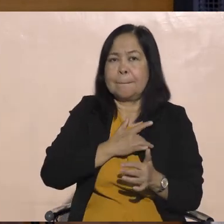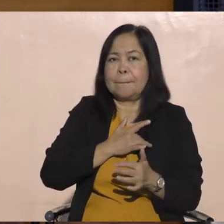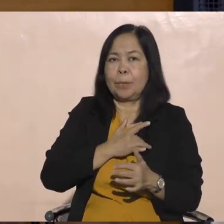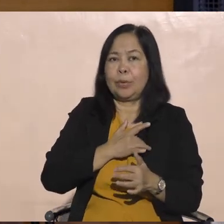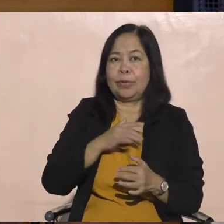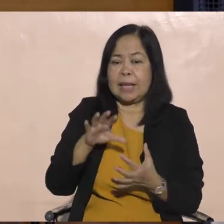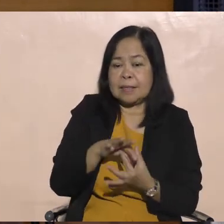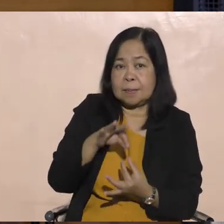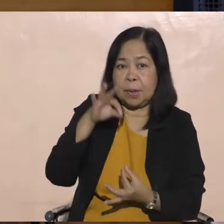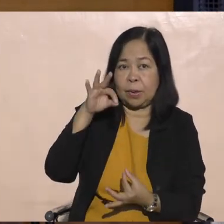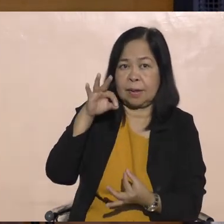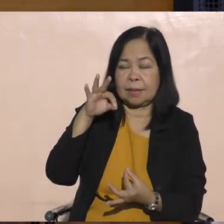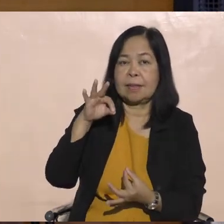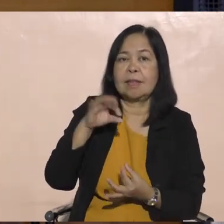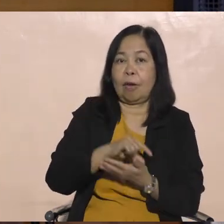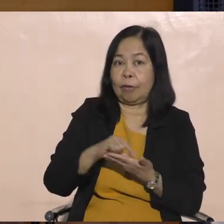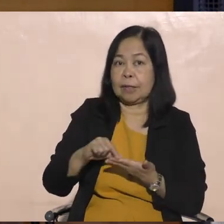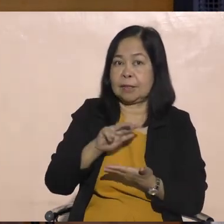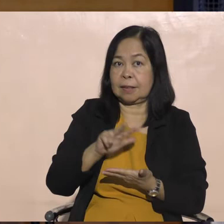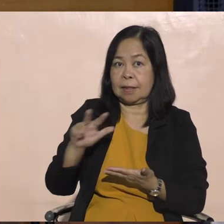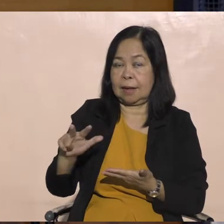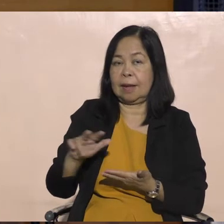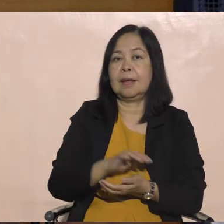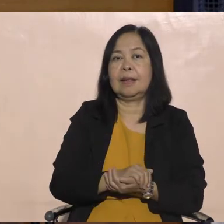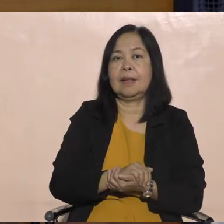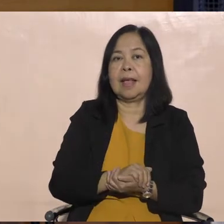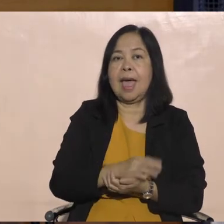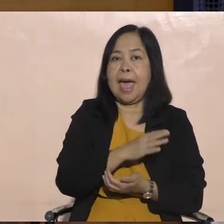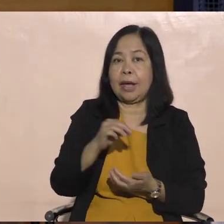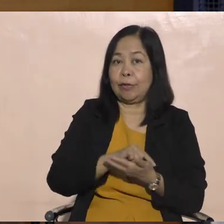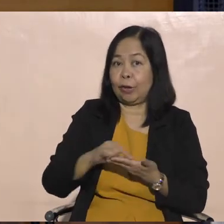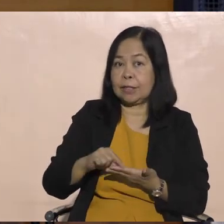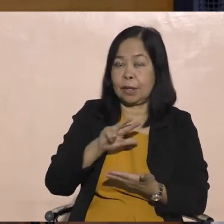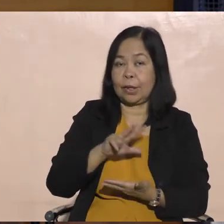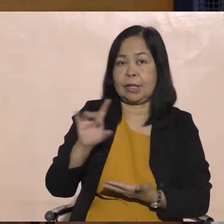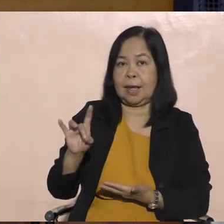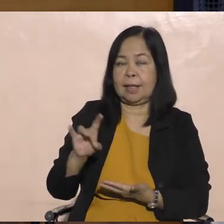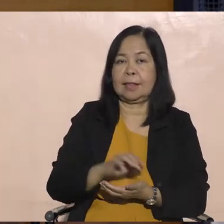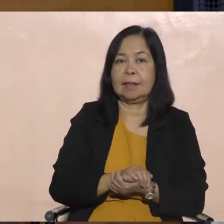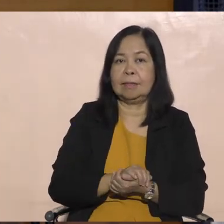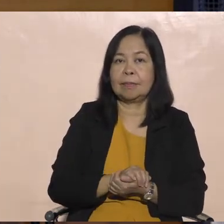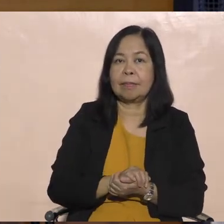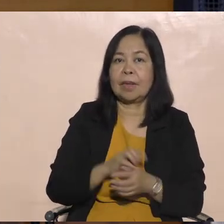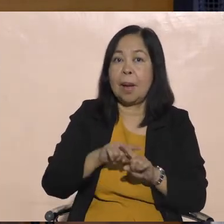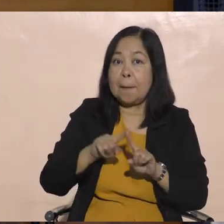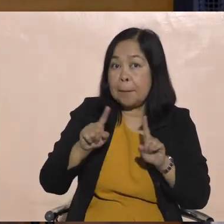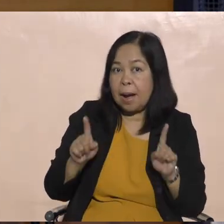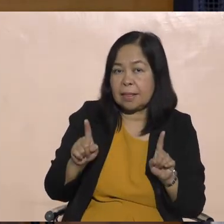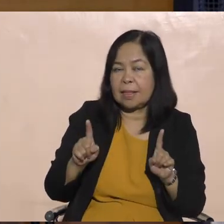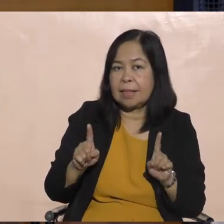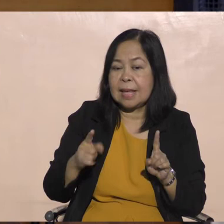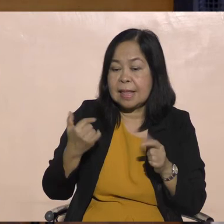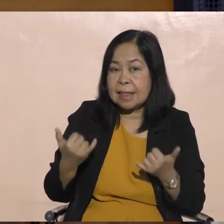Mabasa nato na sa verse 33, mabasa po nato na sa verse 38, mga igsoon. But